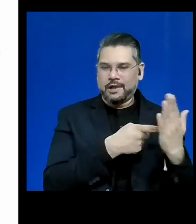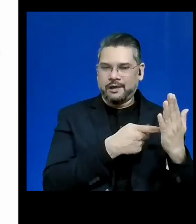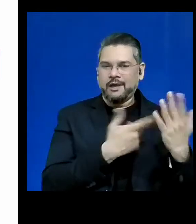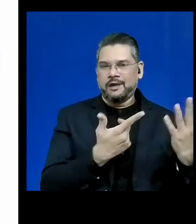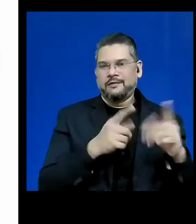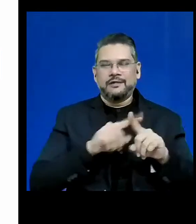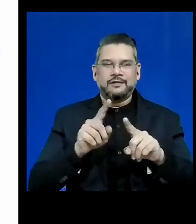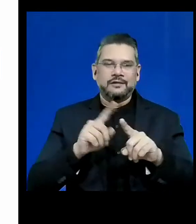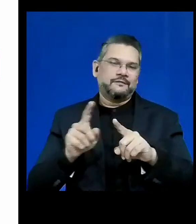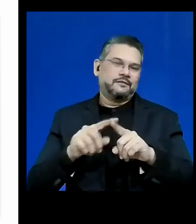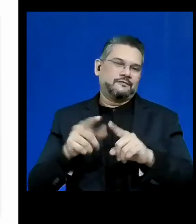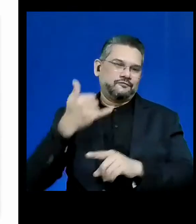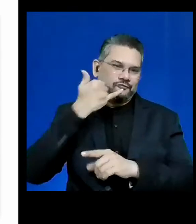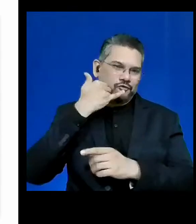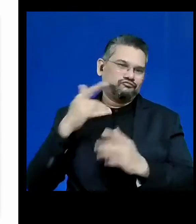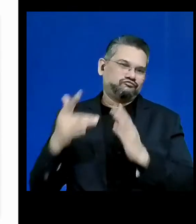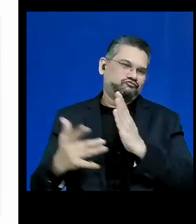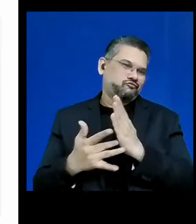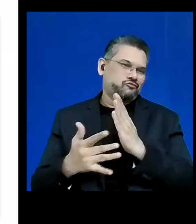technologies.